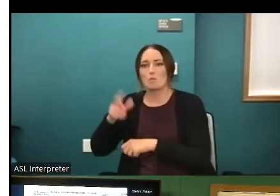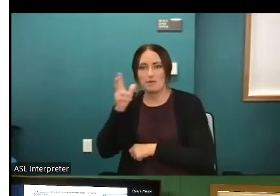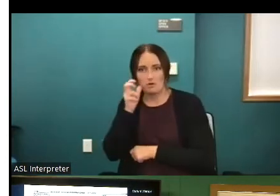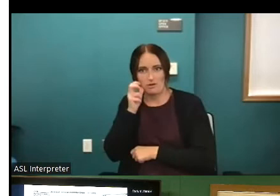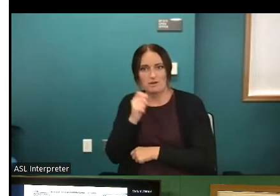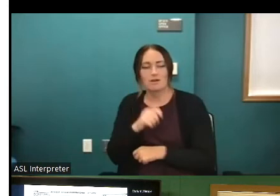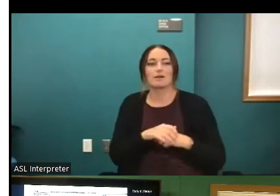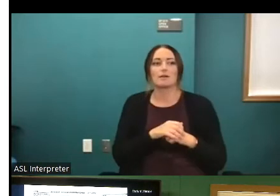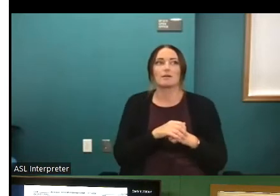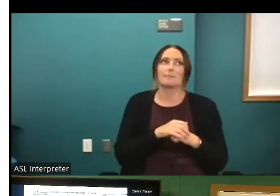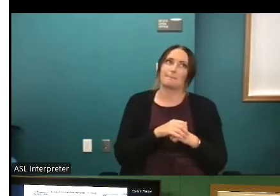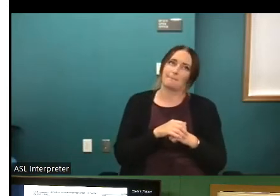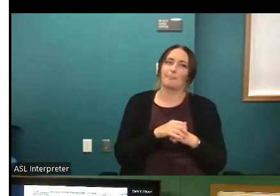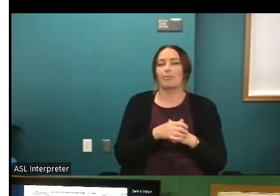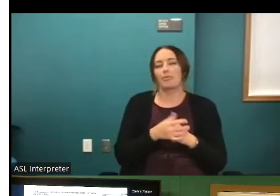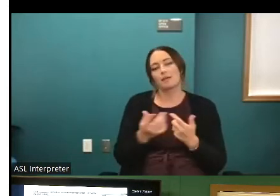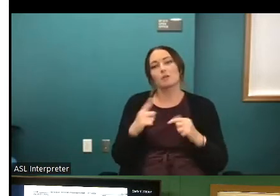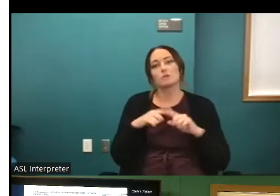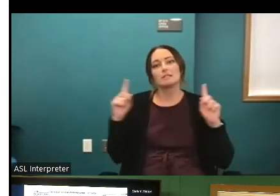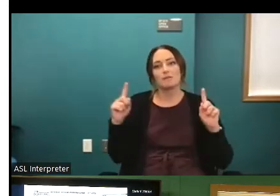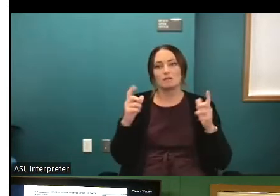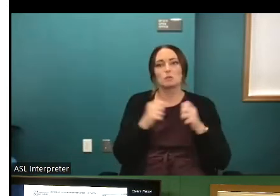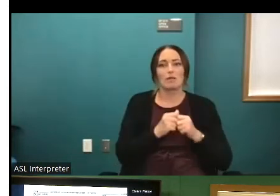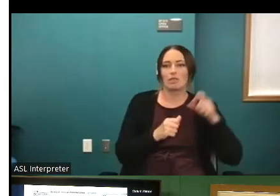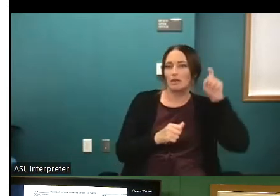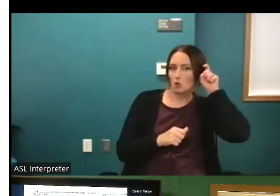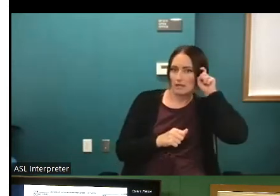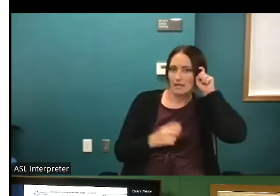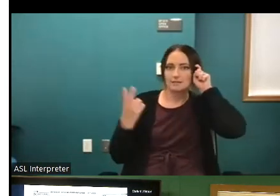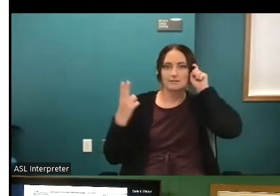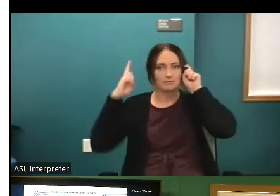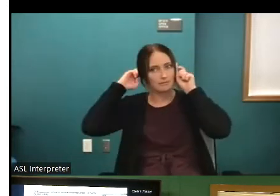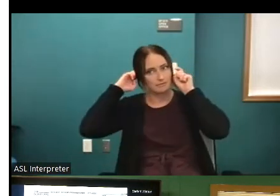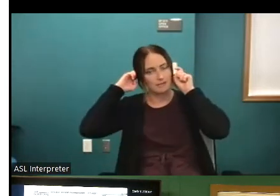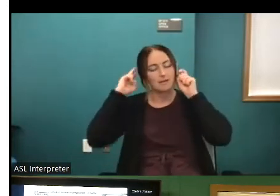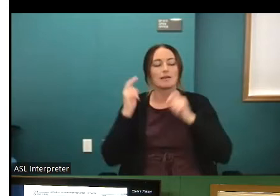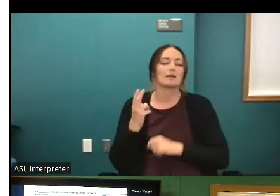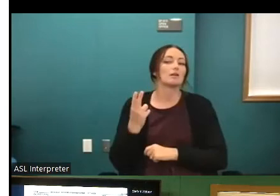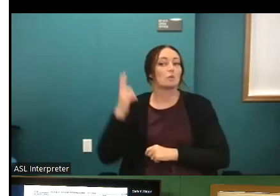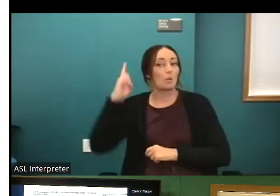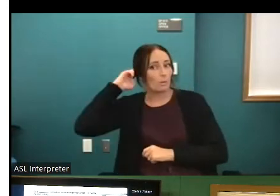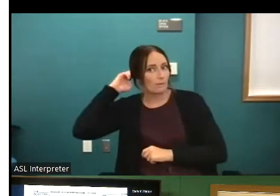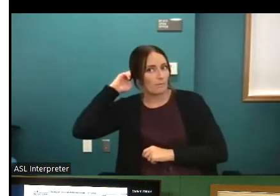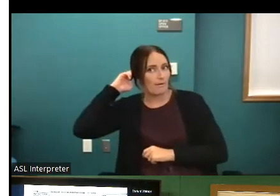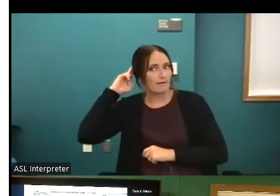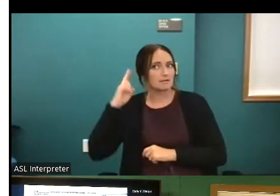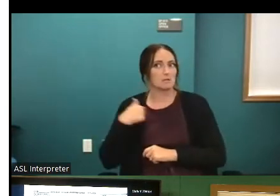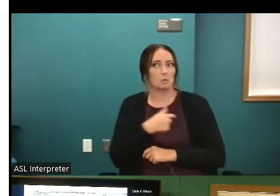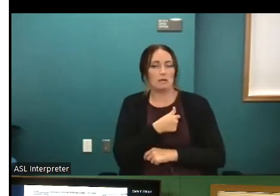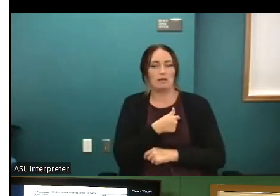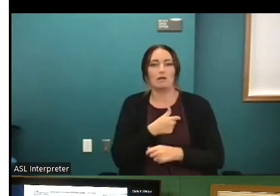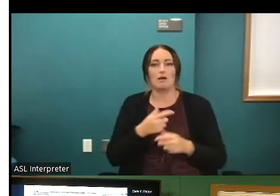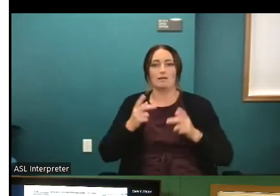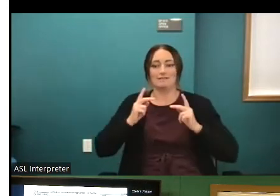there is a slight difference between hearing aids versus cochlear implants. So with cochlear implants, we are,